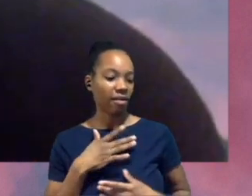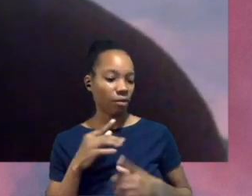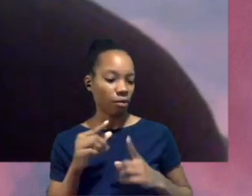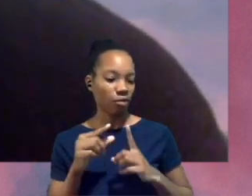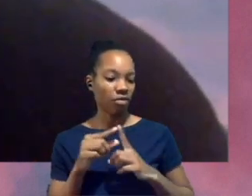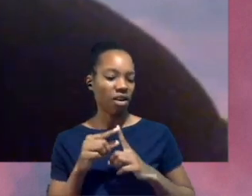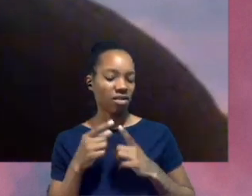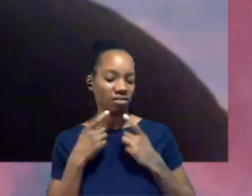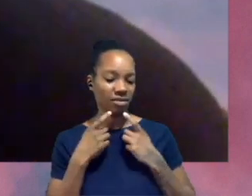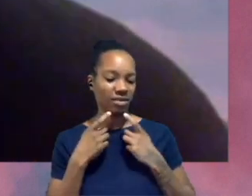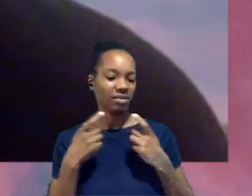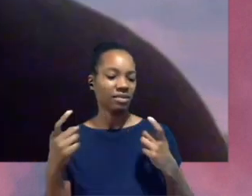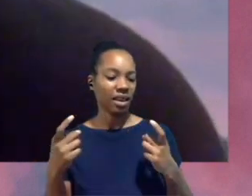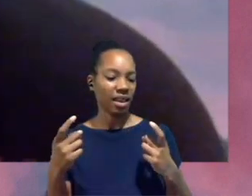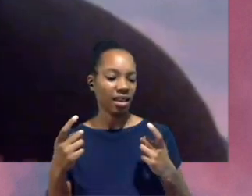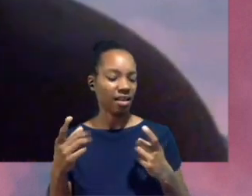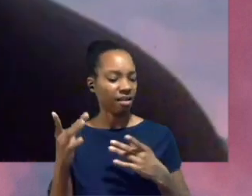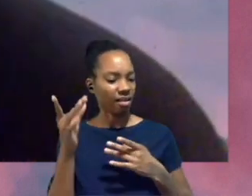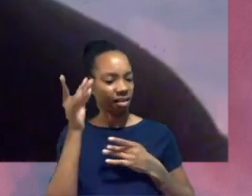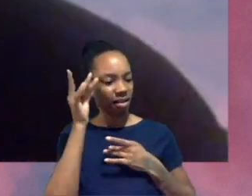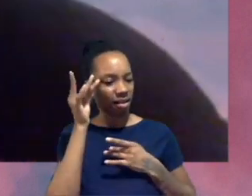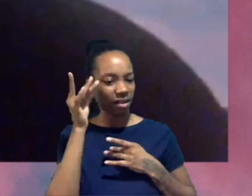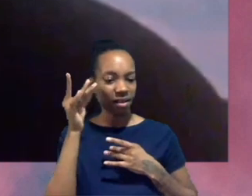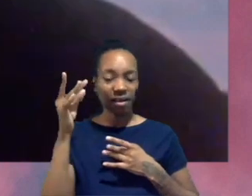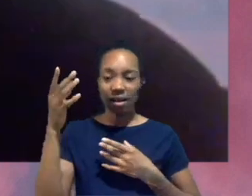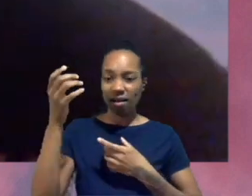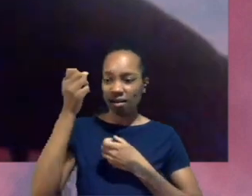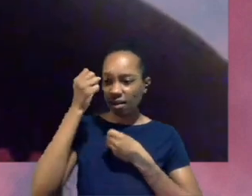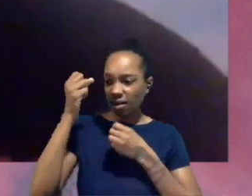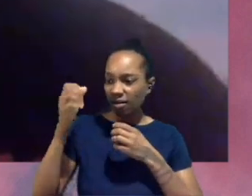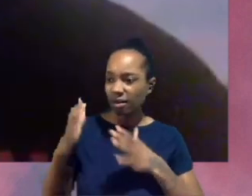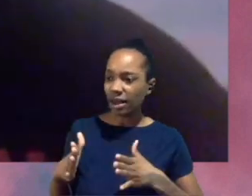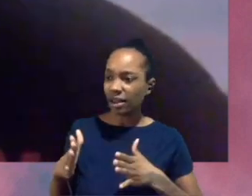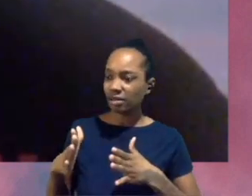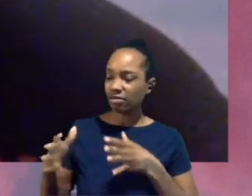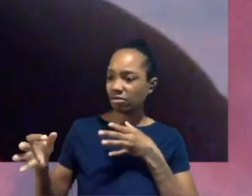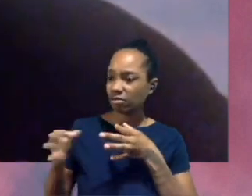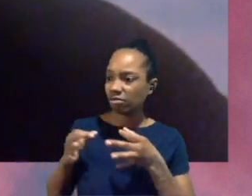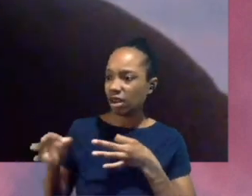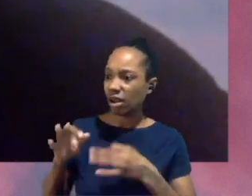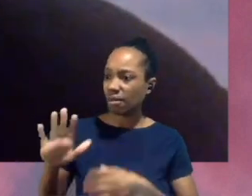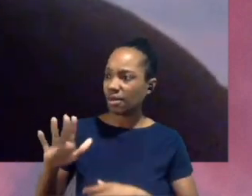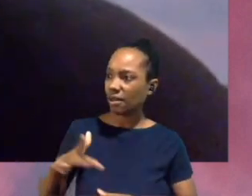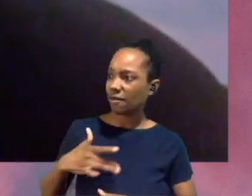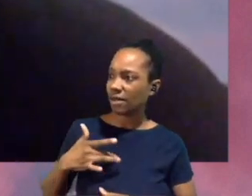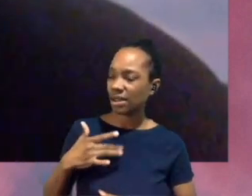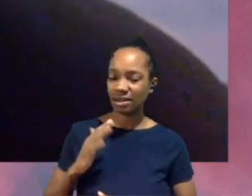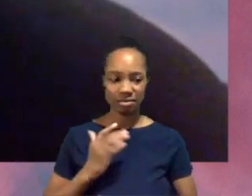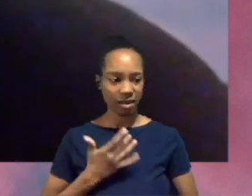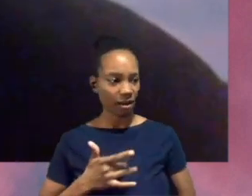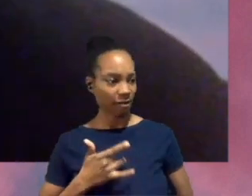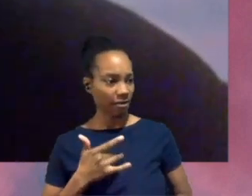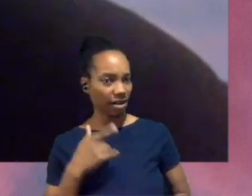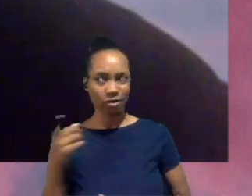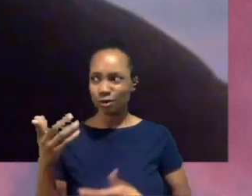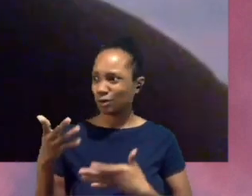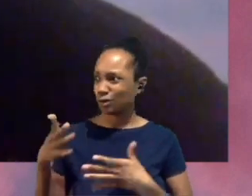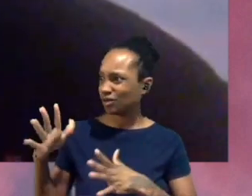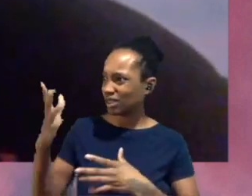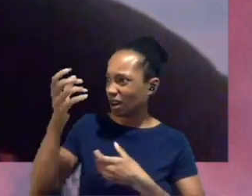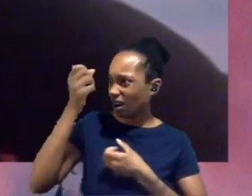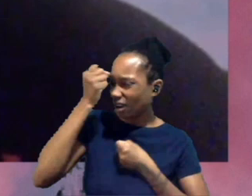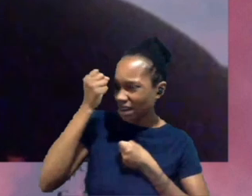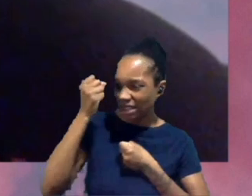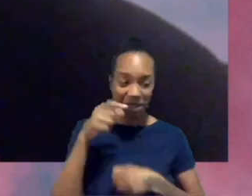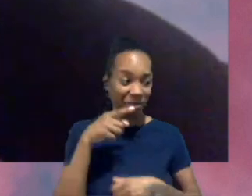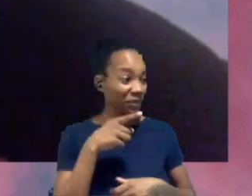way colonizers describe our feelings about being colonized. You're salty for people who we saved and educated, you